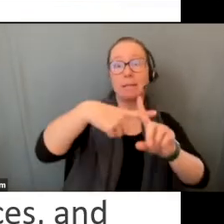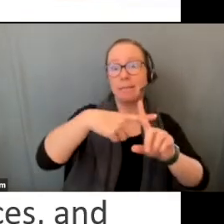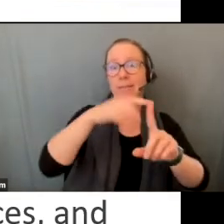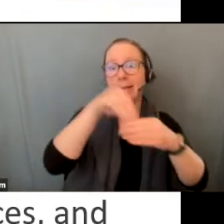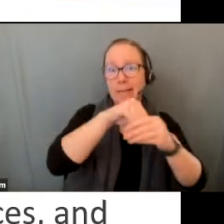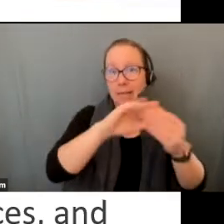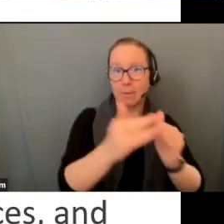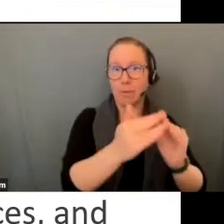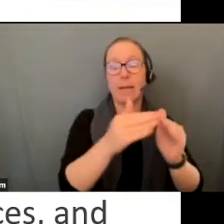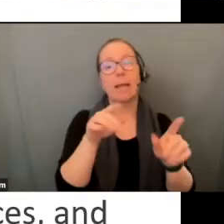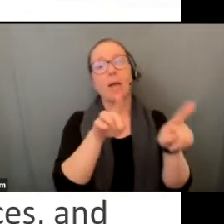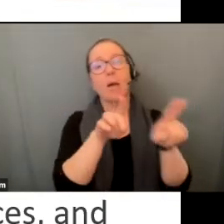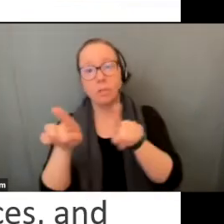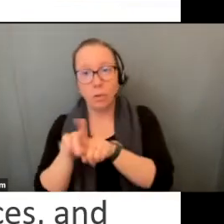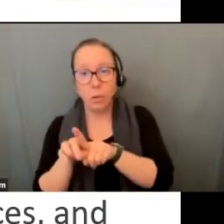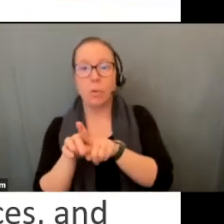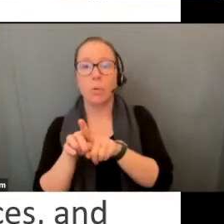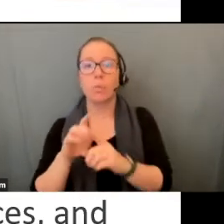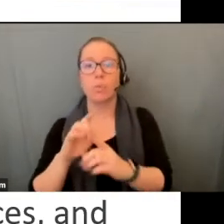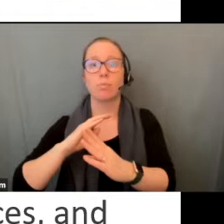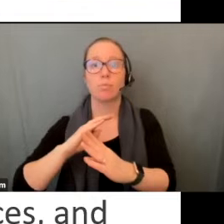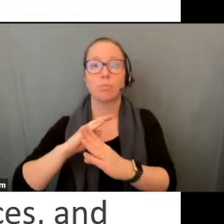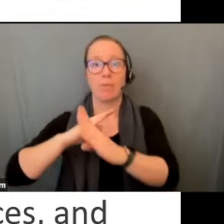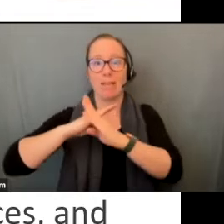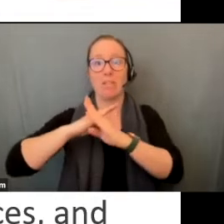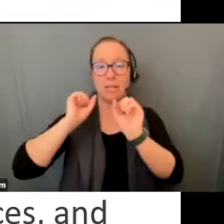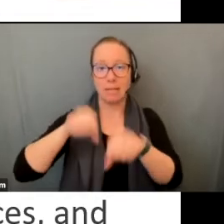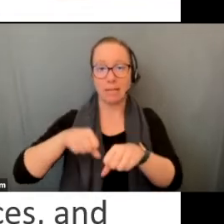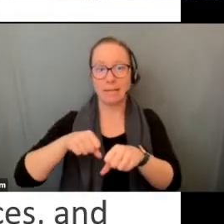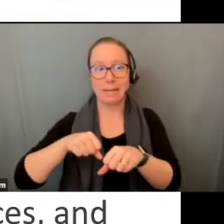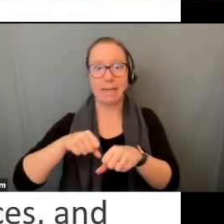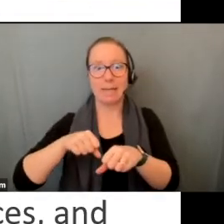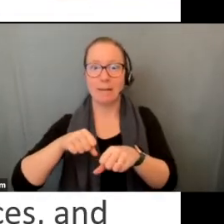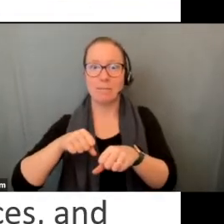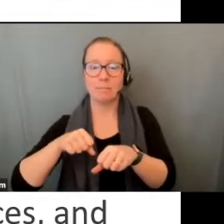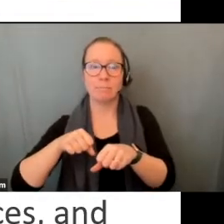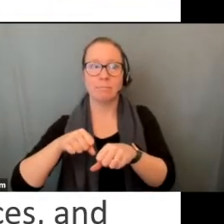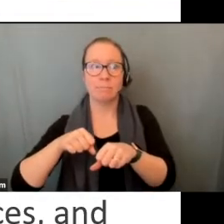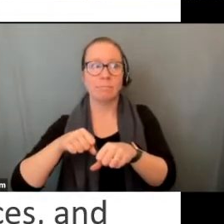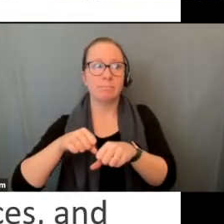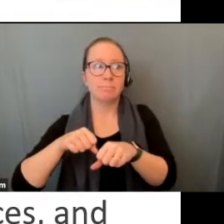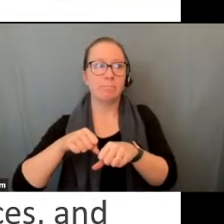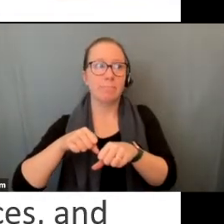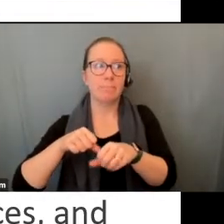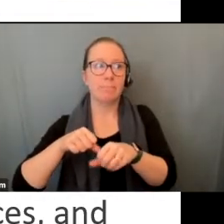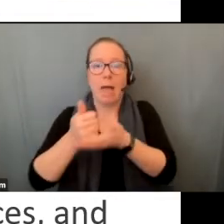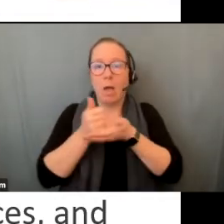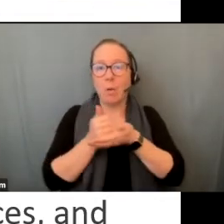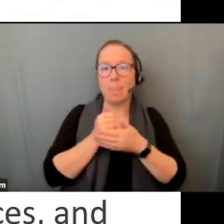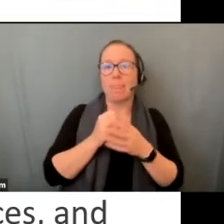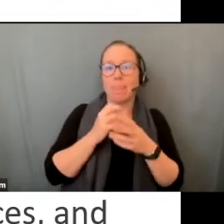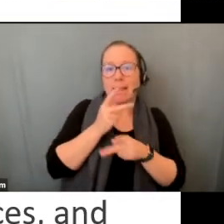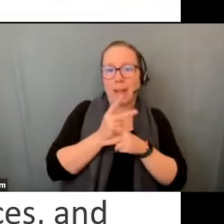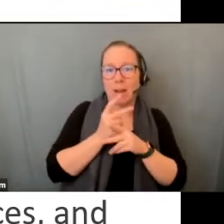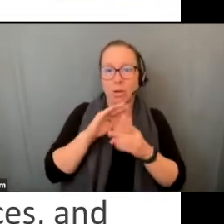as prevention can speak to the care community and really direct how care is given in a way